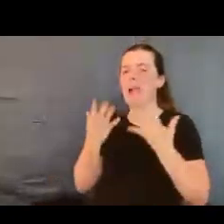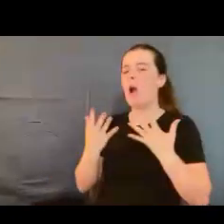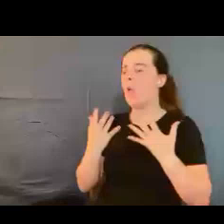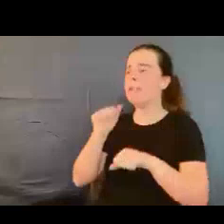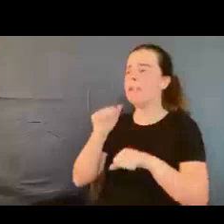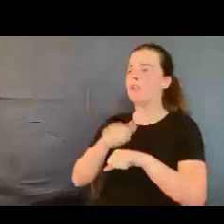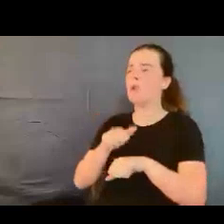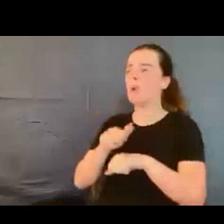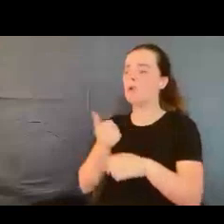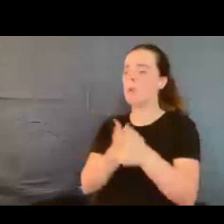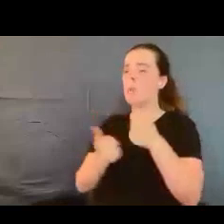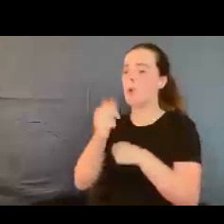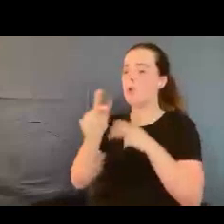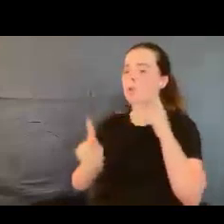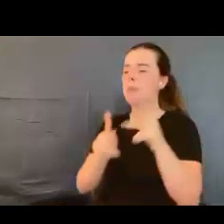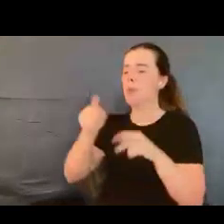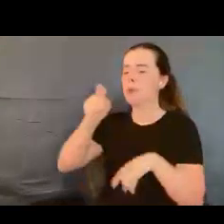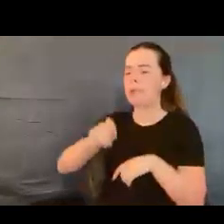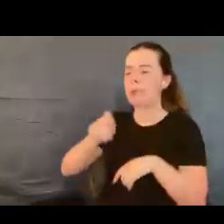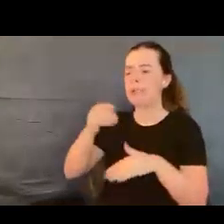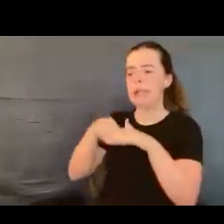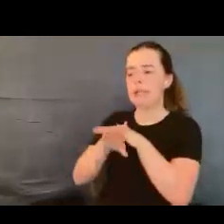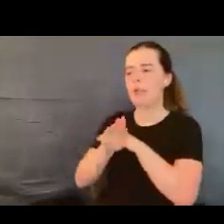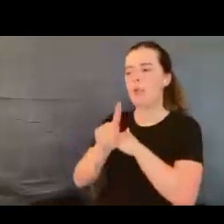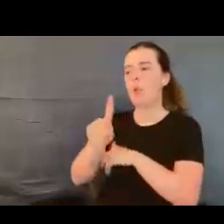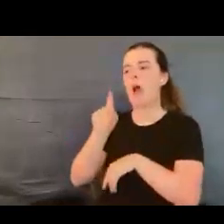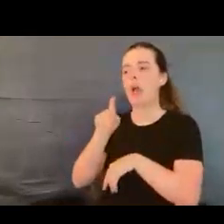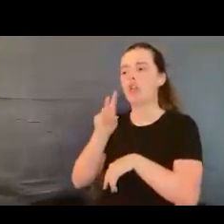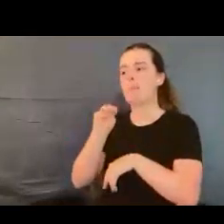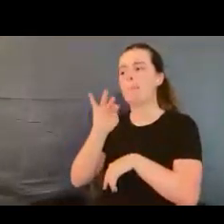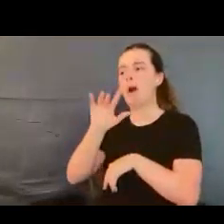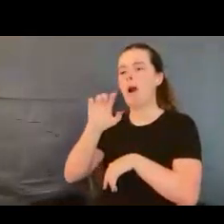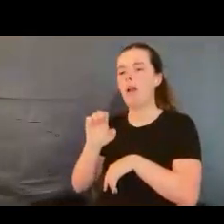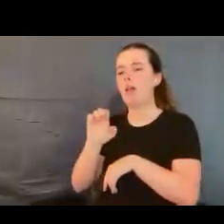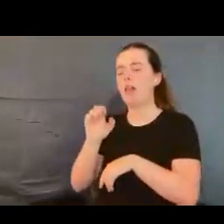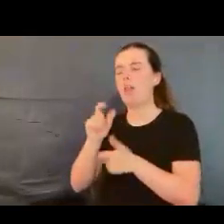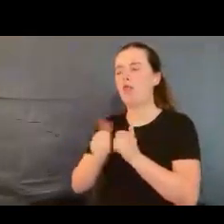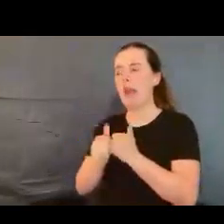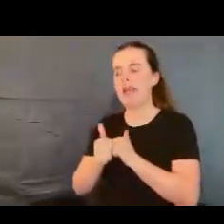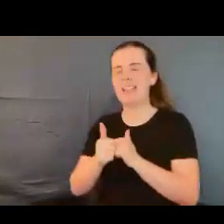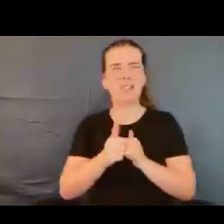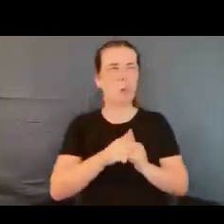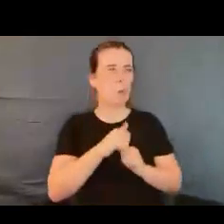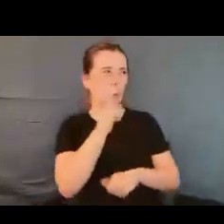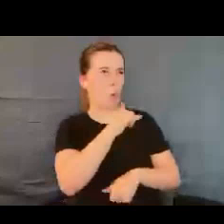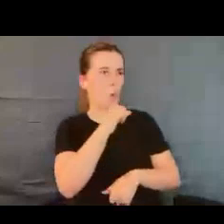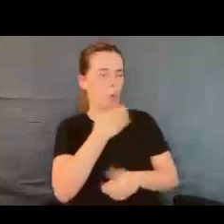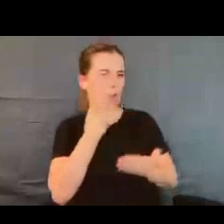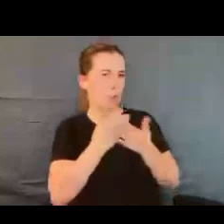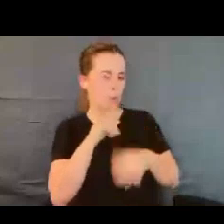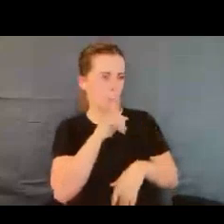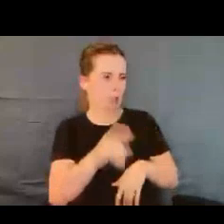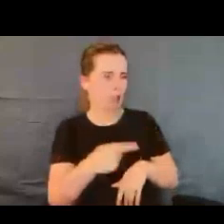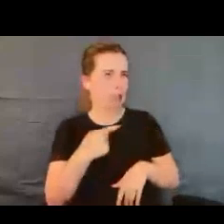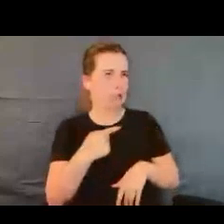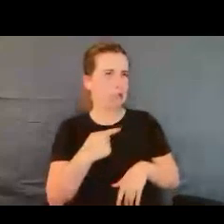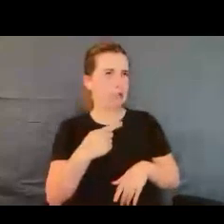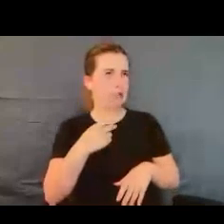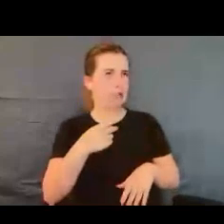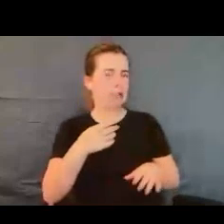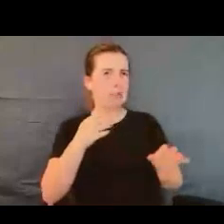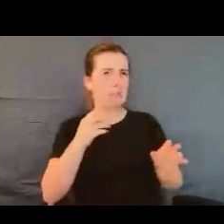people need to get into the 100-mile race? Oh, that's a really good question. I don't know if I say off the top of my head, but I'm pretty sure I read something